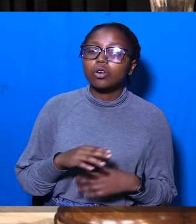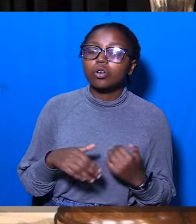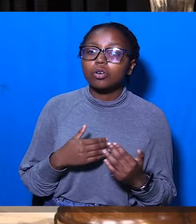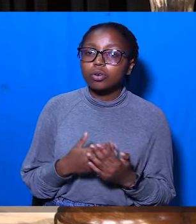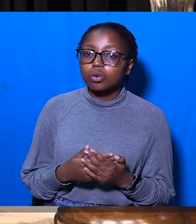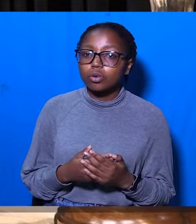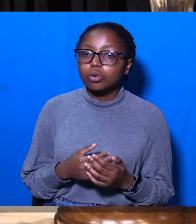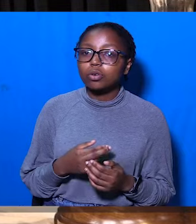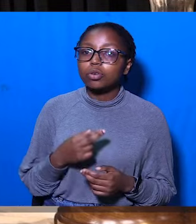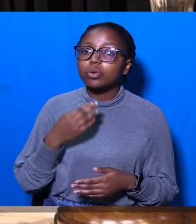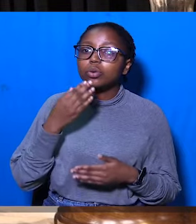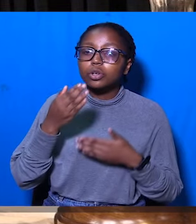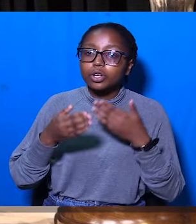God.